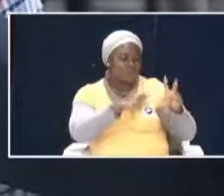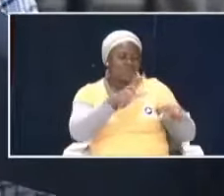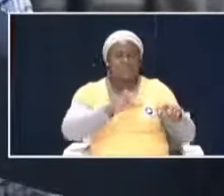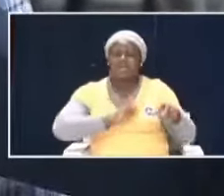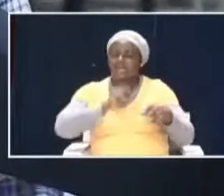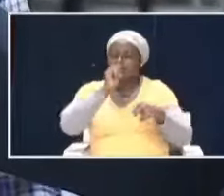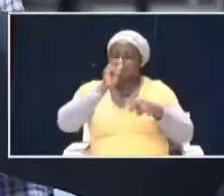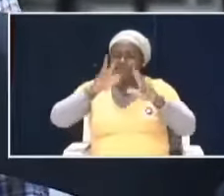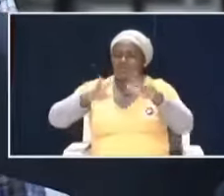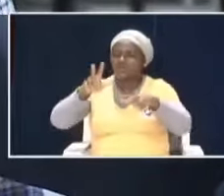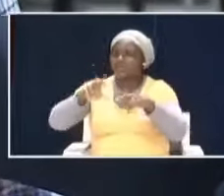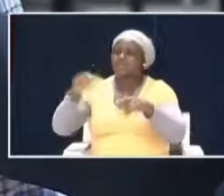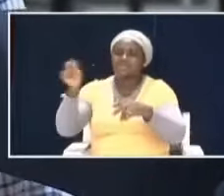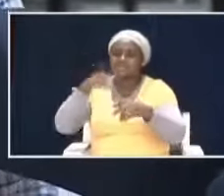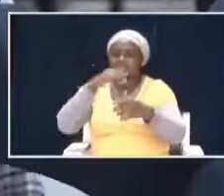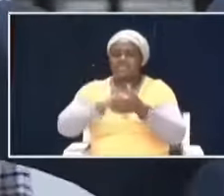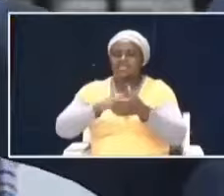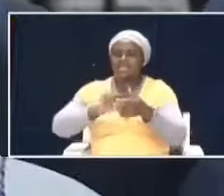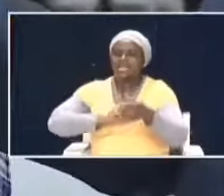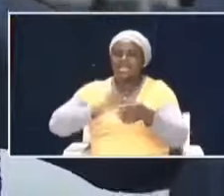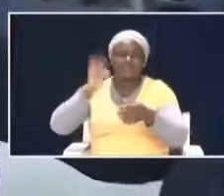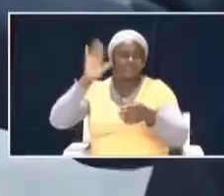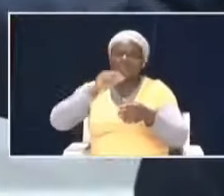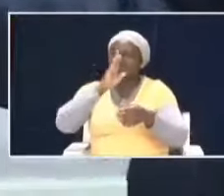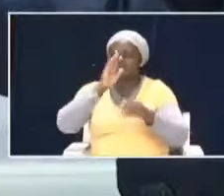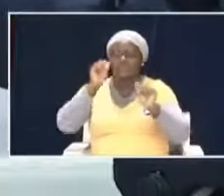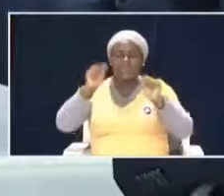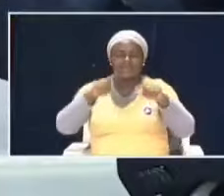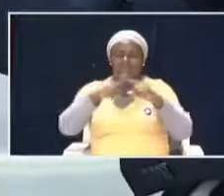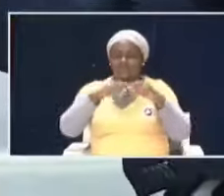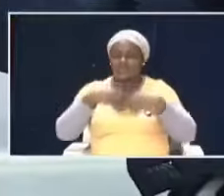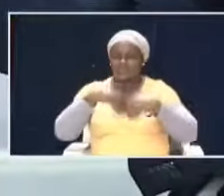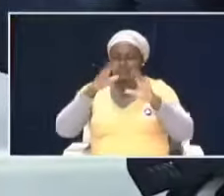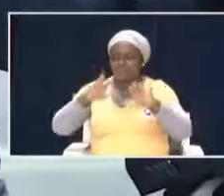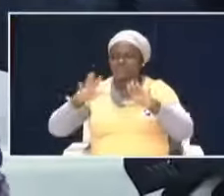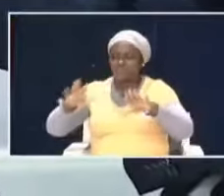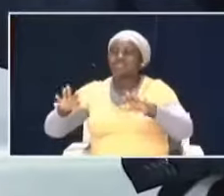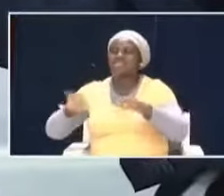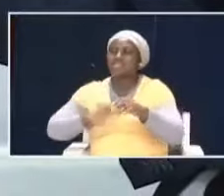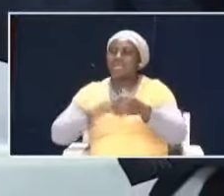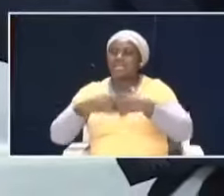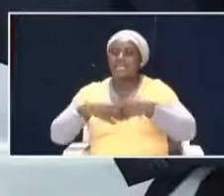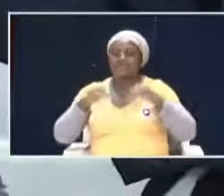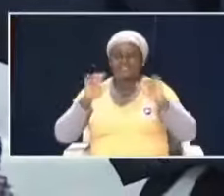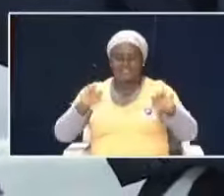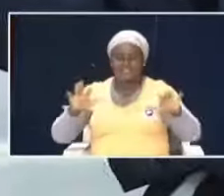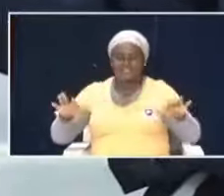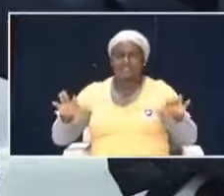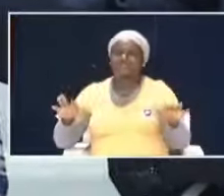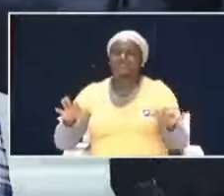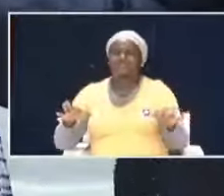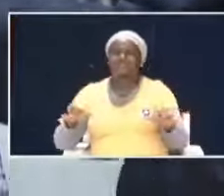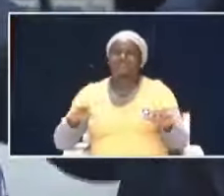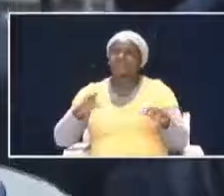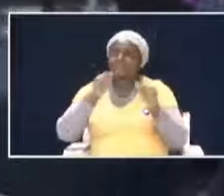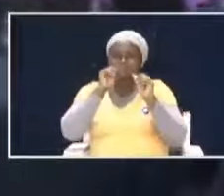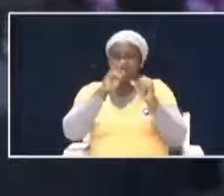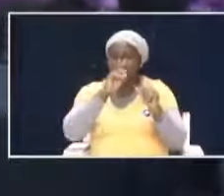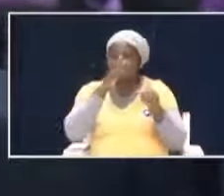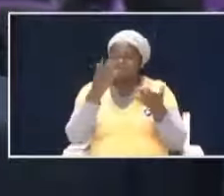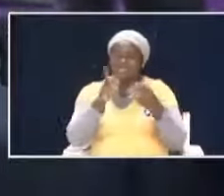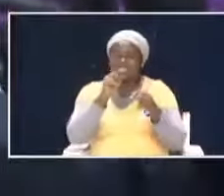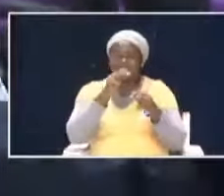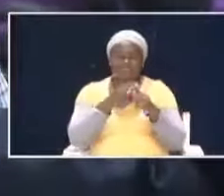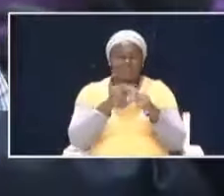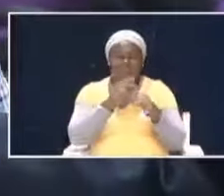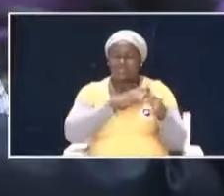said I will not be able to have children. I've dedicated 3 to God be the glory, which I will bring them to this altar. May the name of the Lord be praised forever in